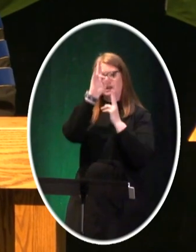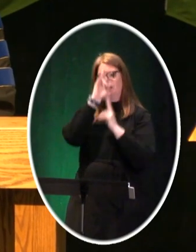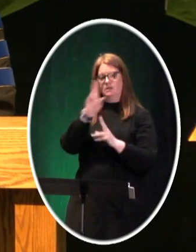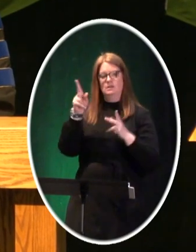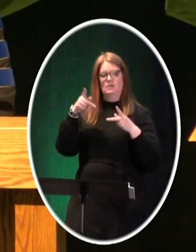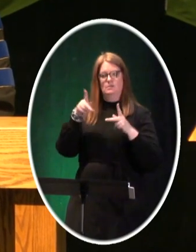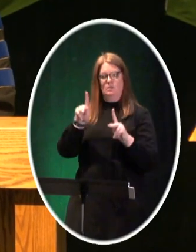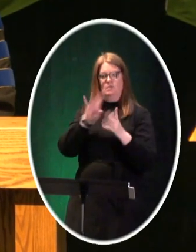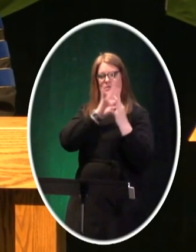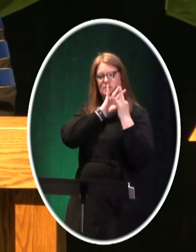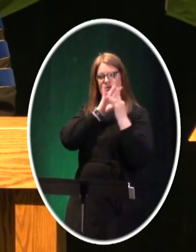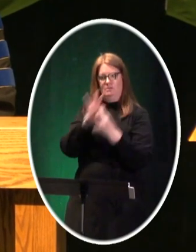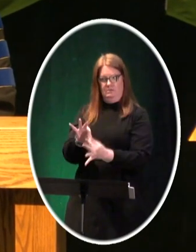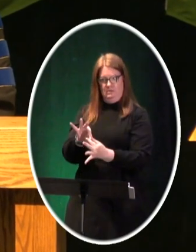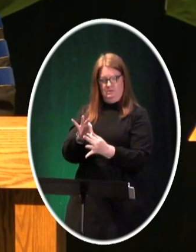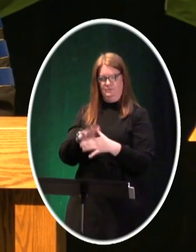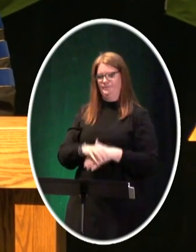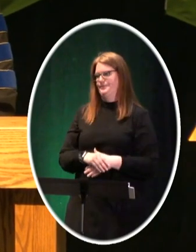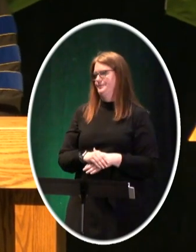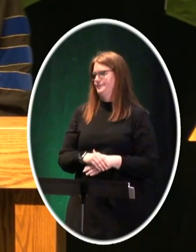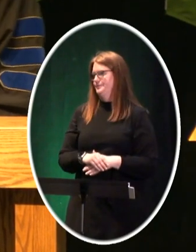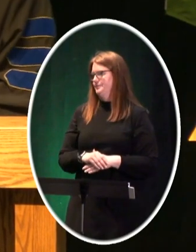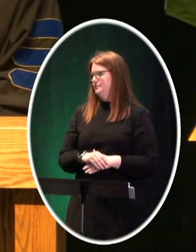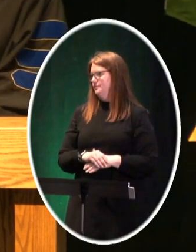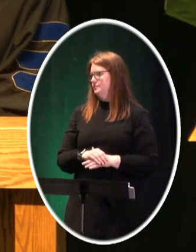and privileges pertaining thereto.